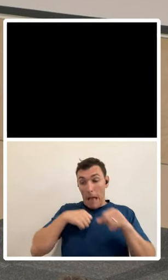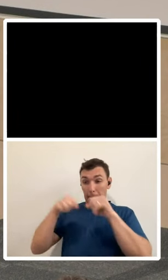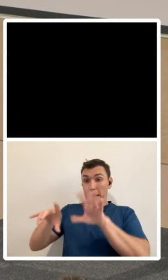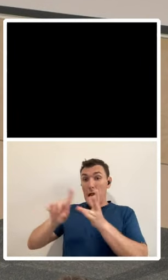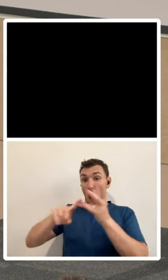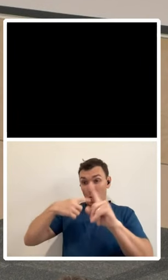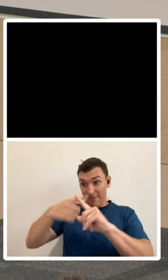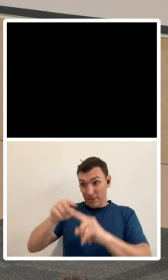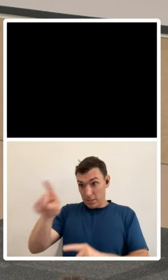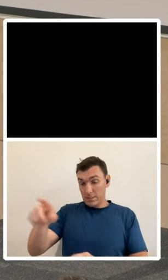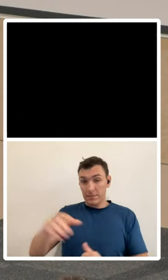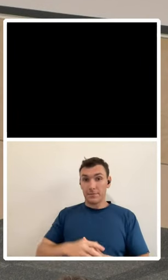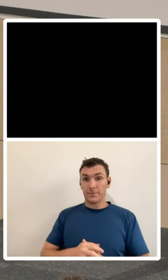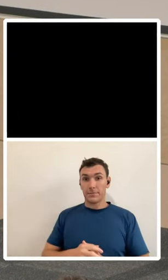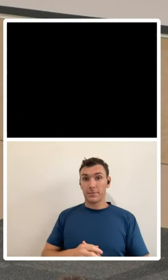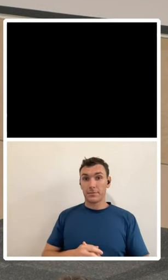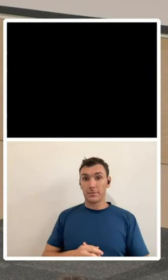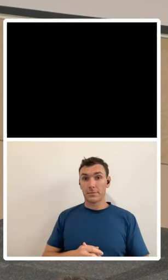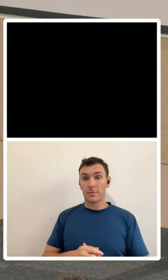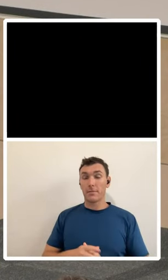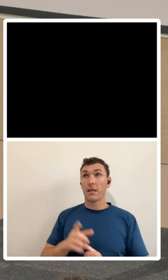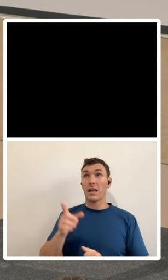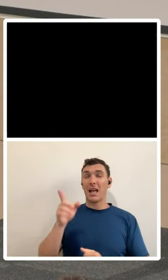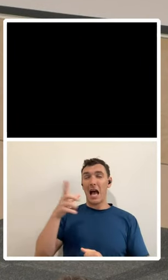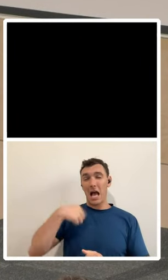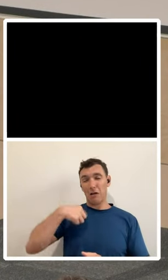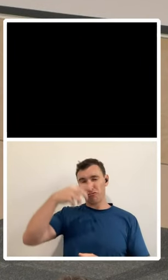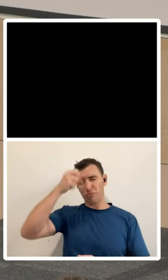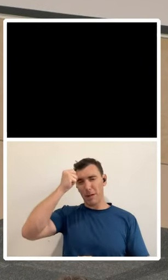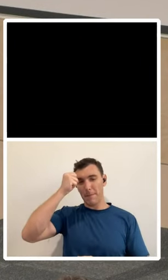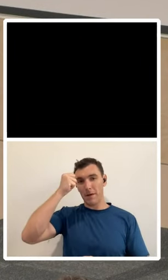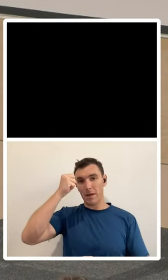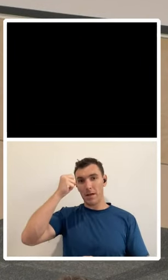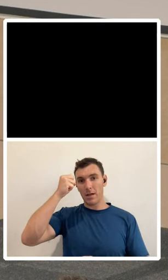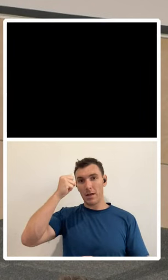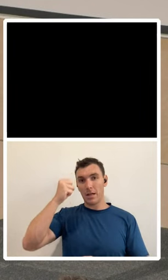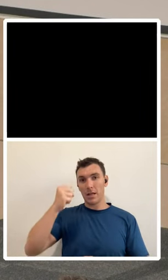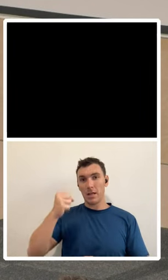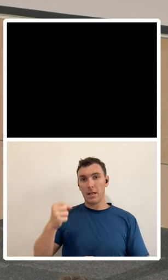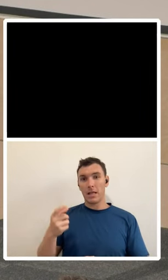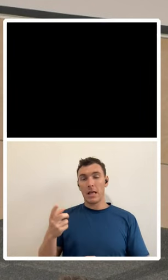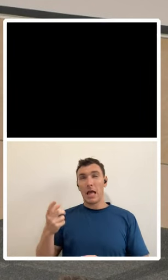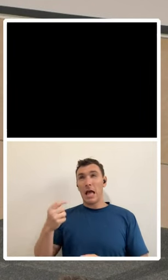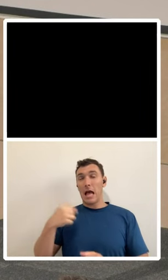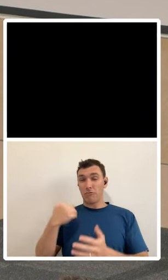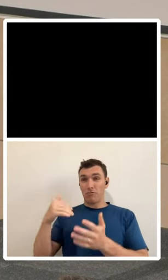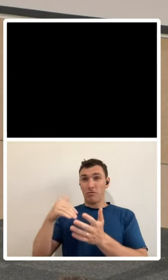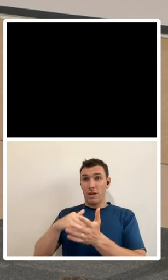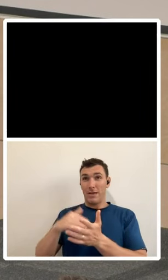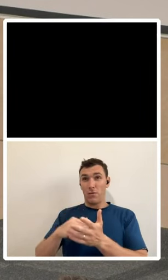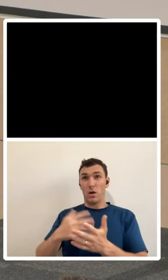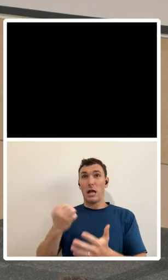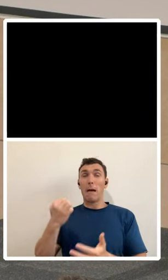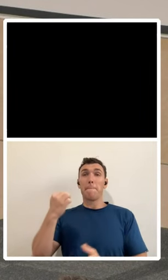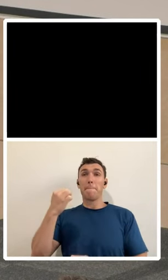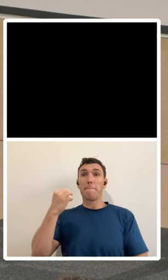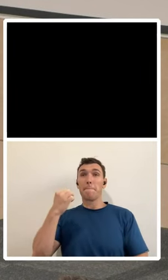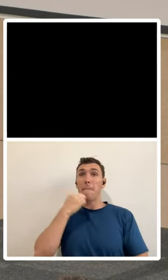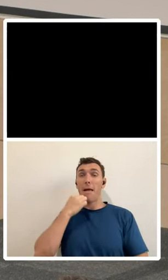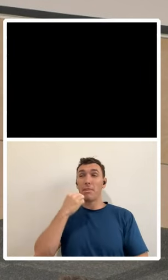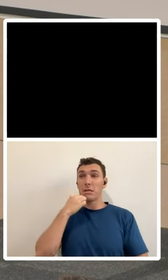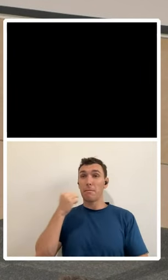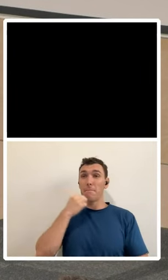3-hour macroeconomics exam with my bow tie done up incorrectly. Mm-hmm. And I was 31. Yeah. And so I